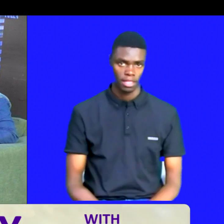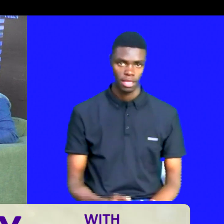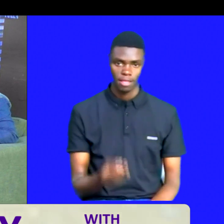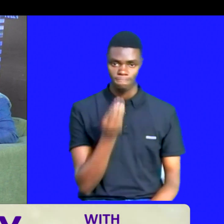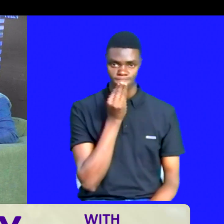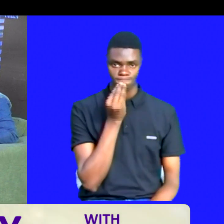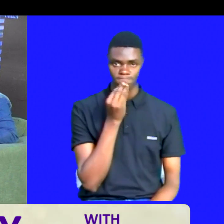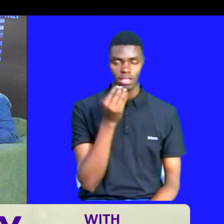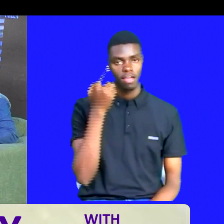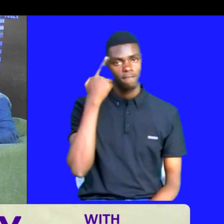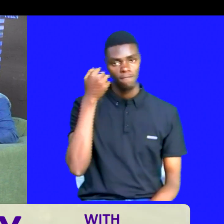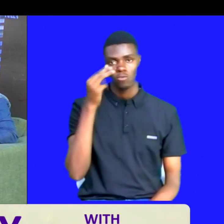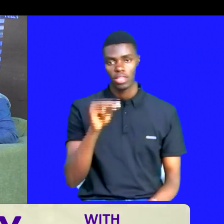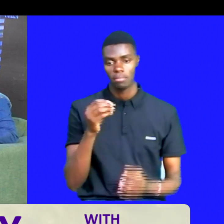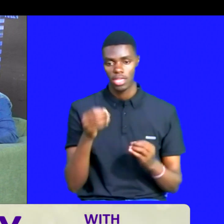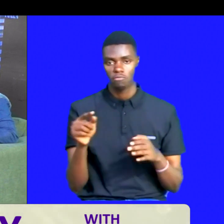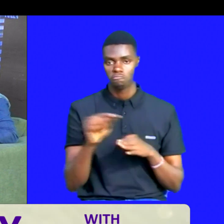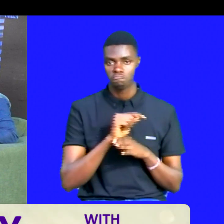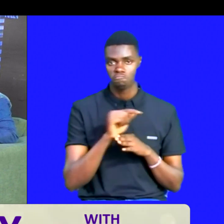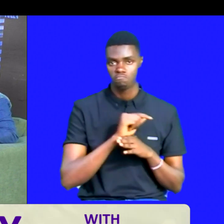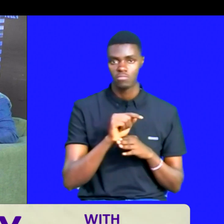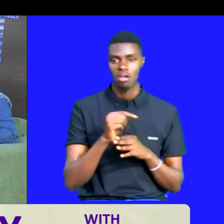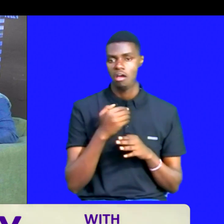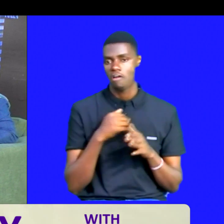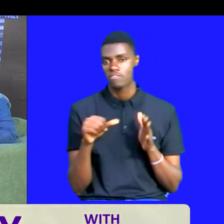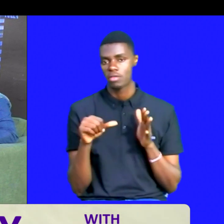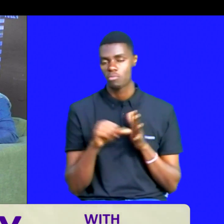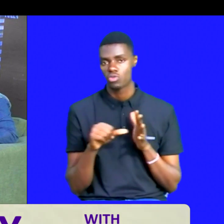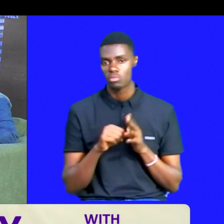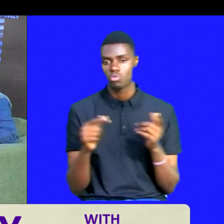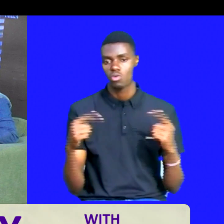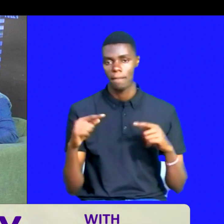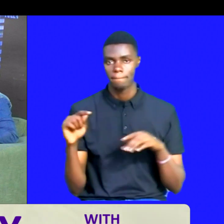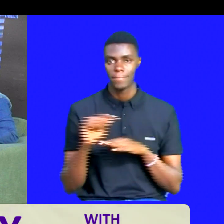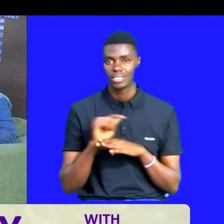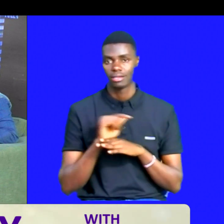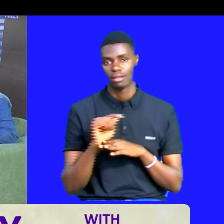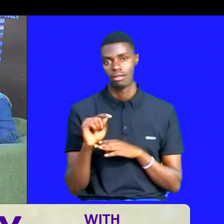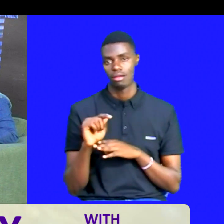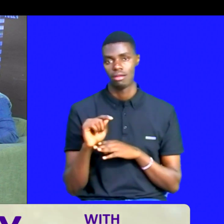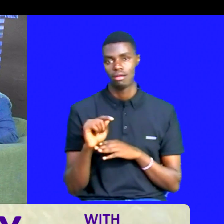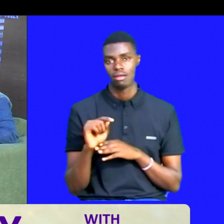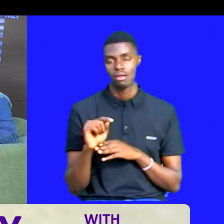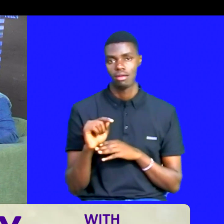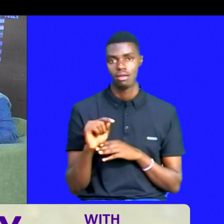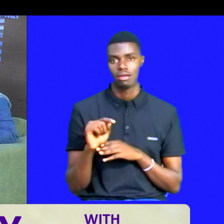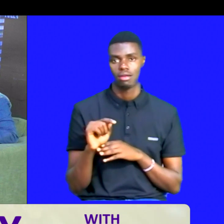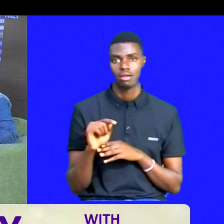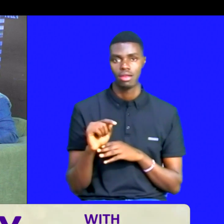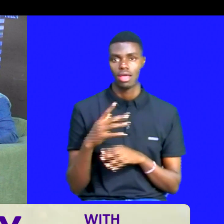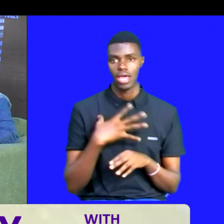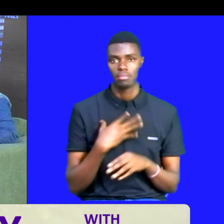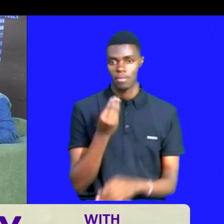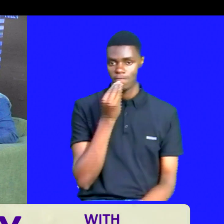feeding. Right. For them, if they want to train, then they should not be having problems to come and train and even to feed their